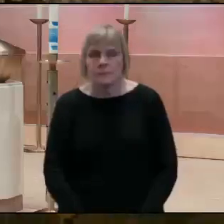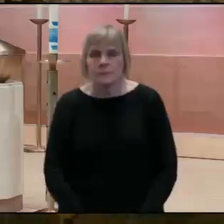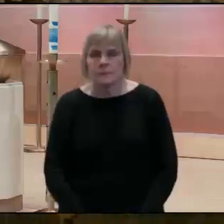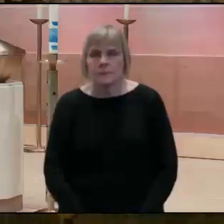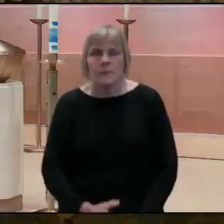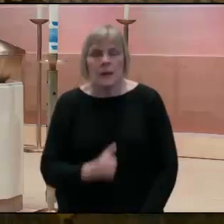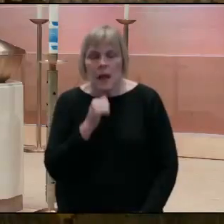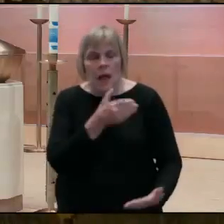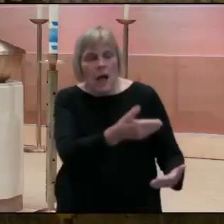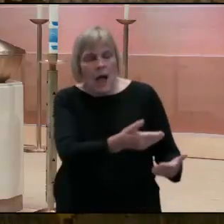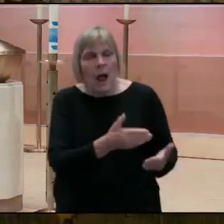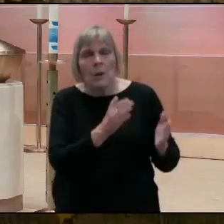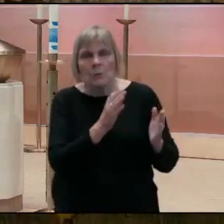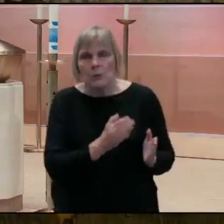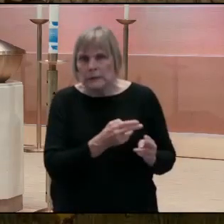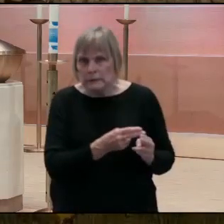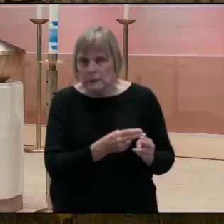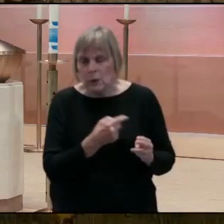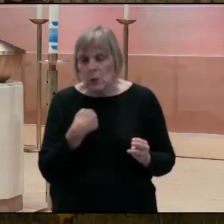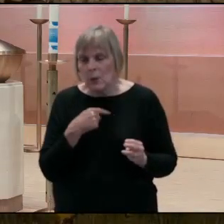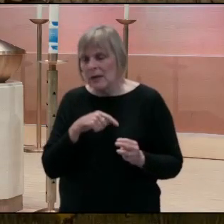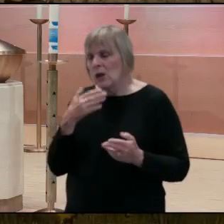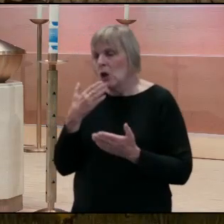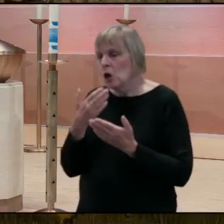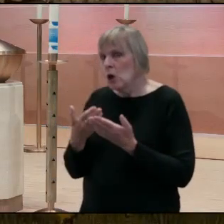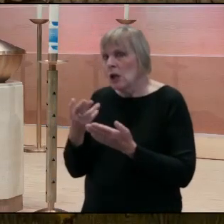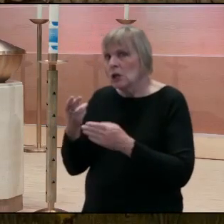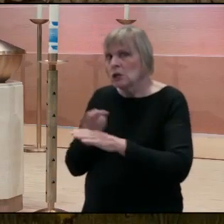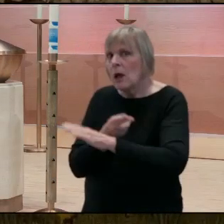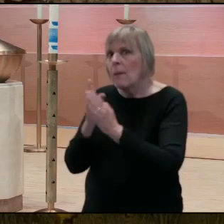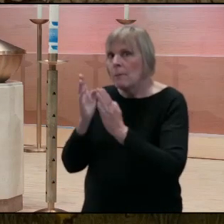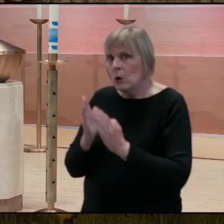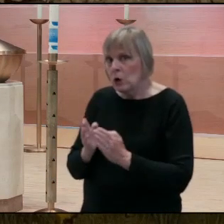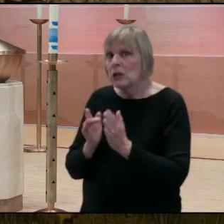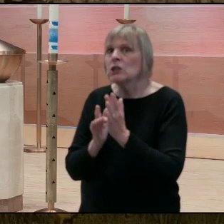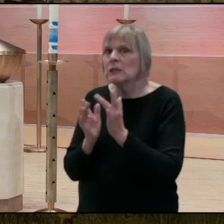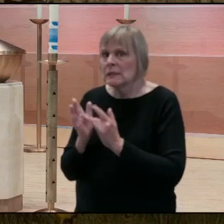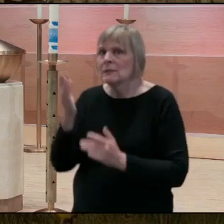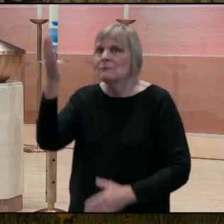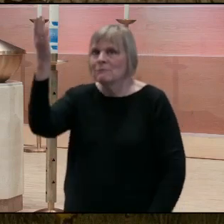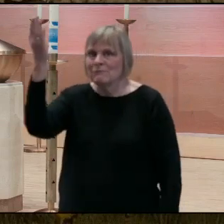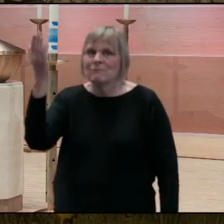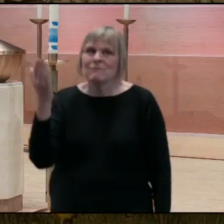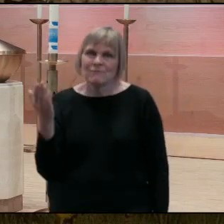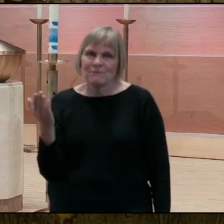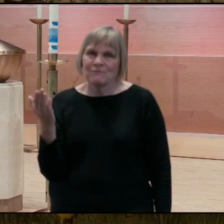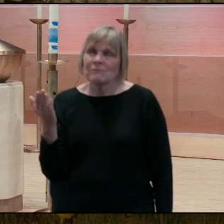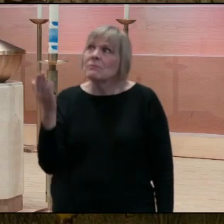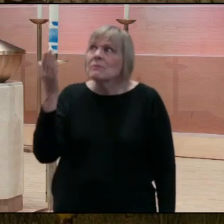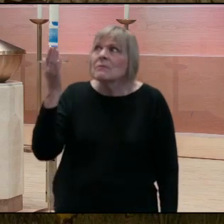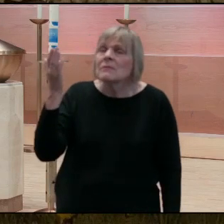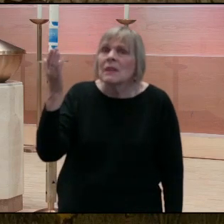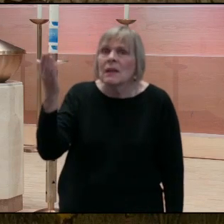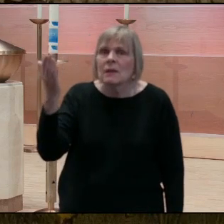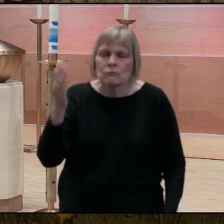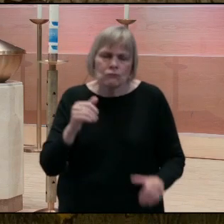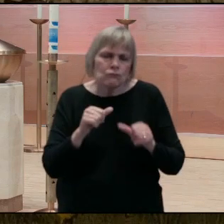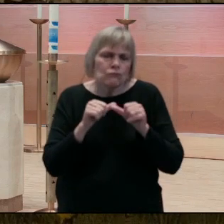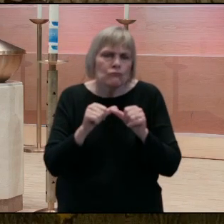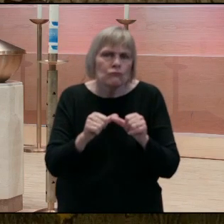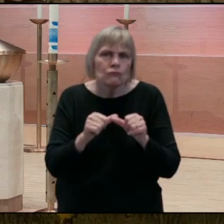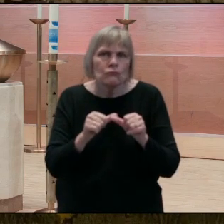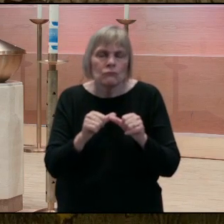Not a hired hand. We need the Good Shepherd. We need Jesus to bring that, because Jesus, you see, he combines